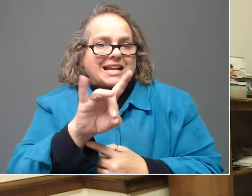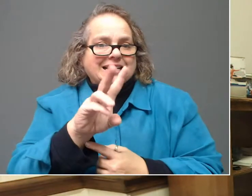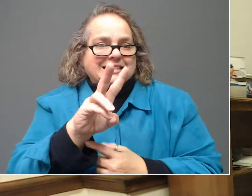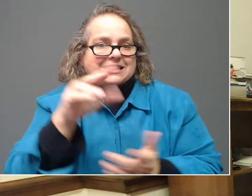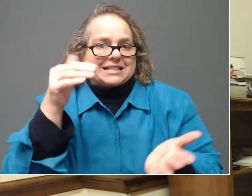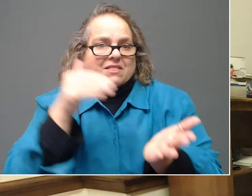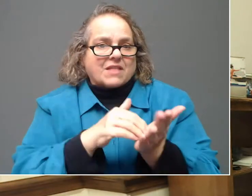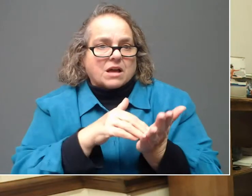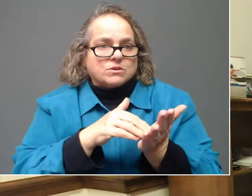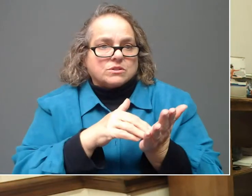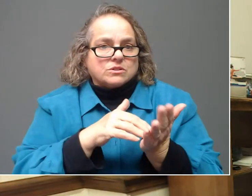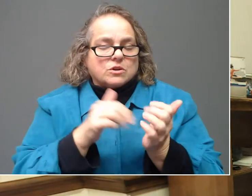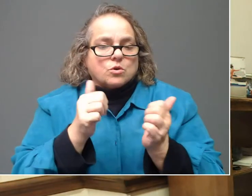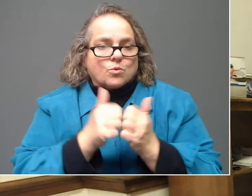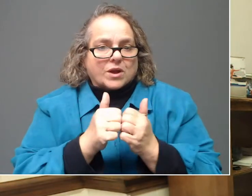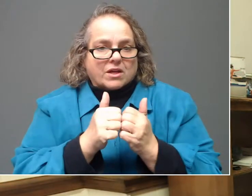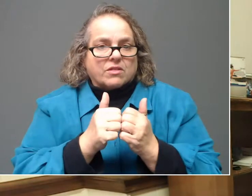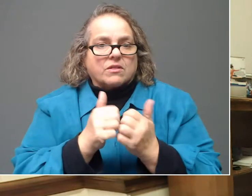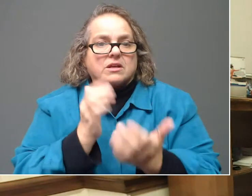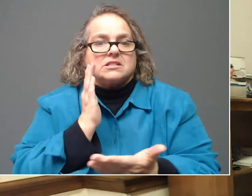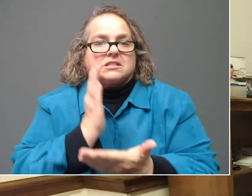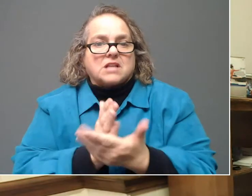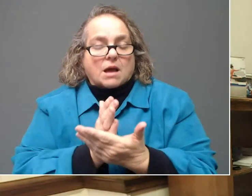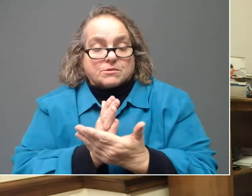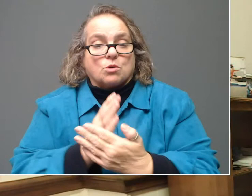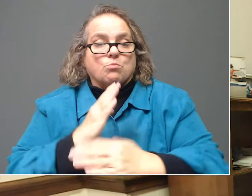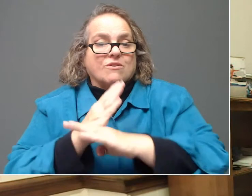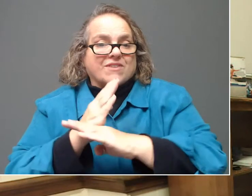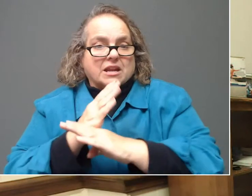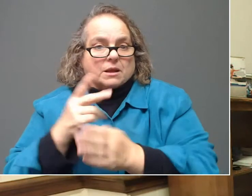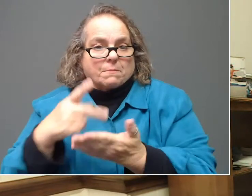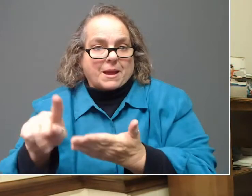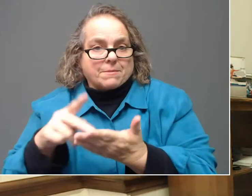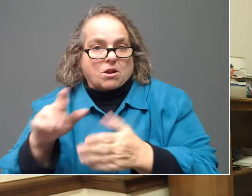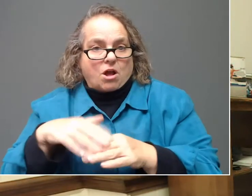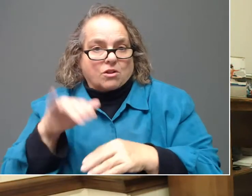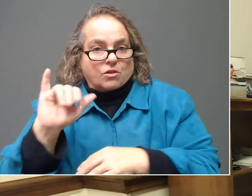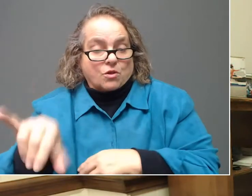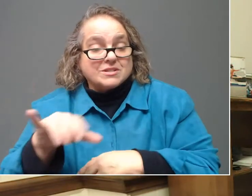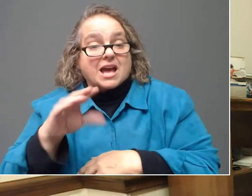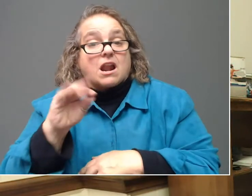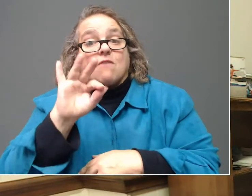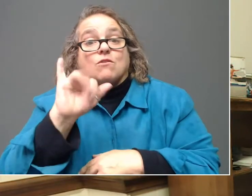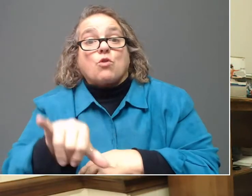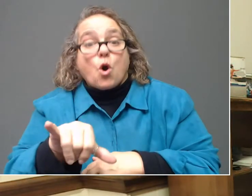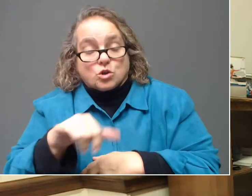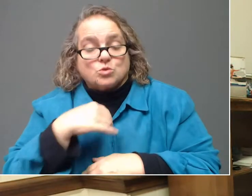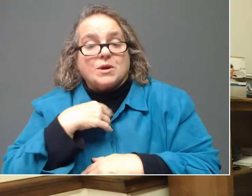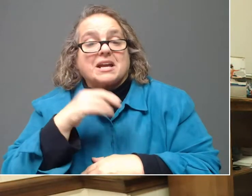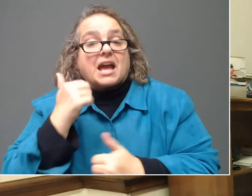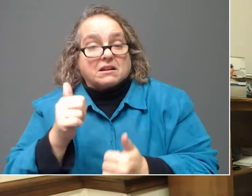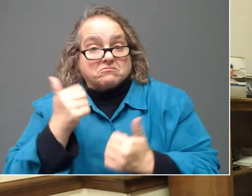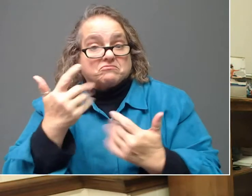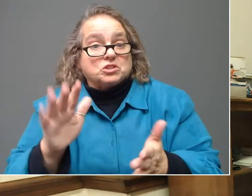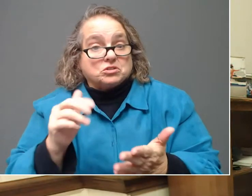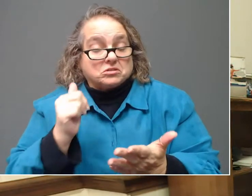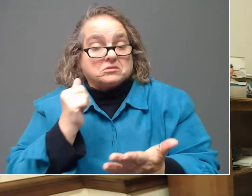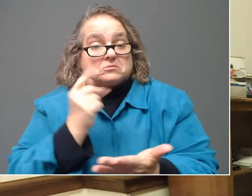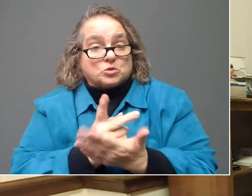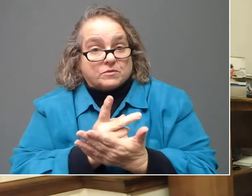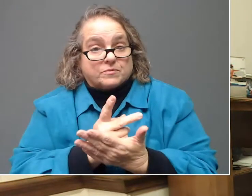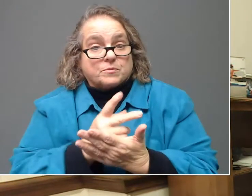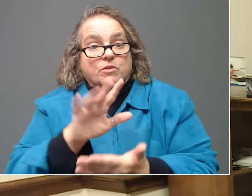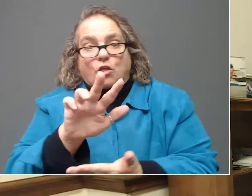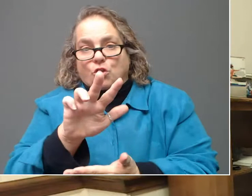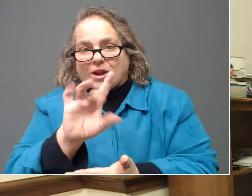stops preventing payment on those claims. And of those, we can confirm the identities of about 38,000.